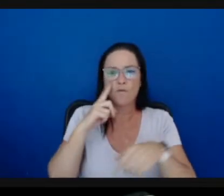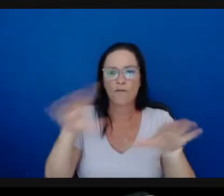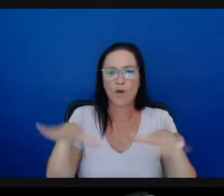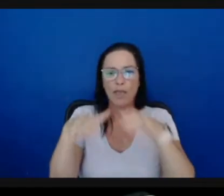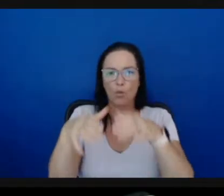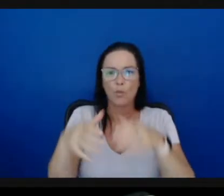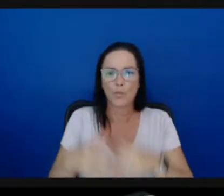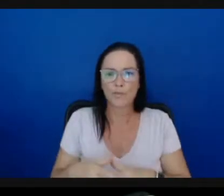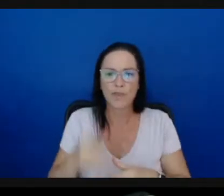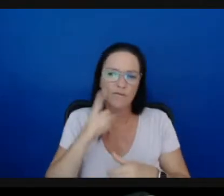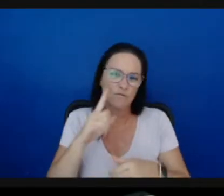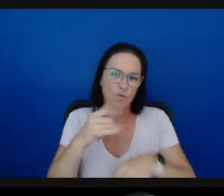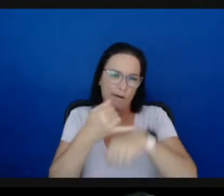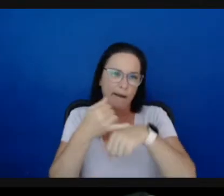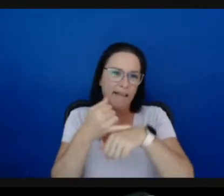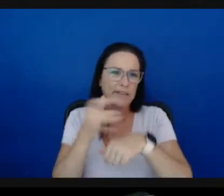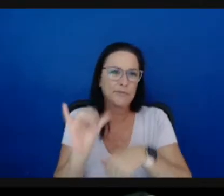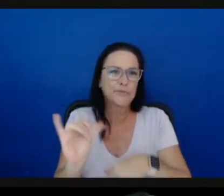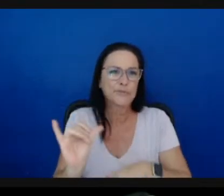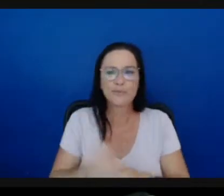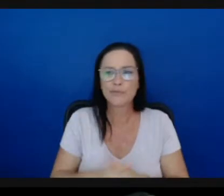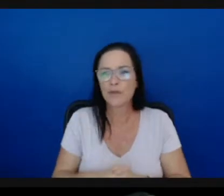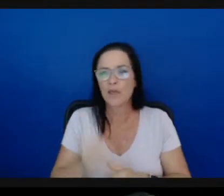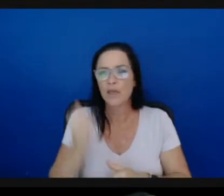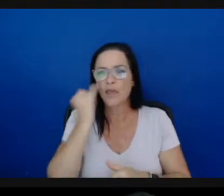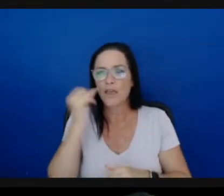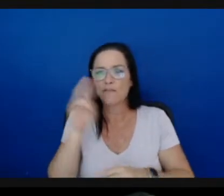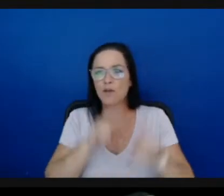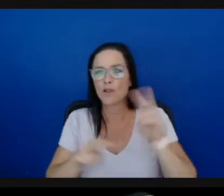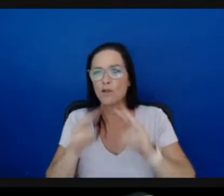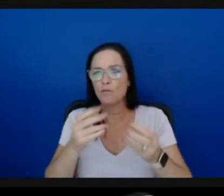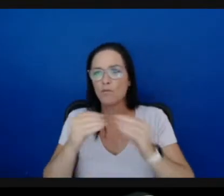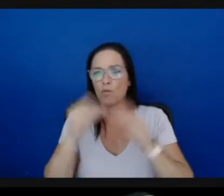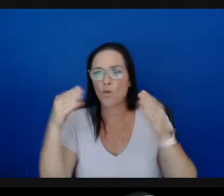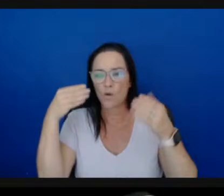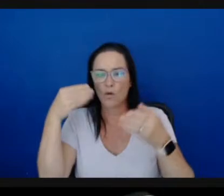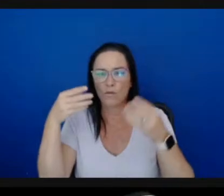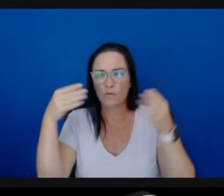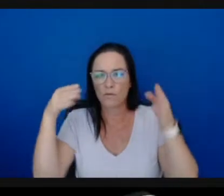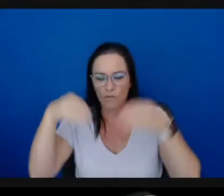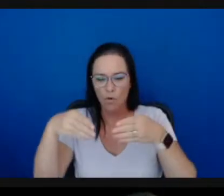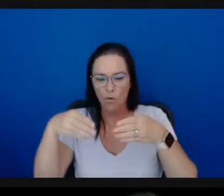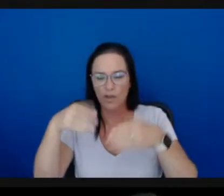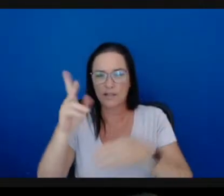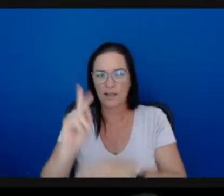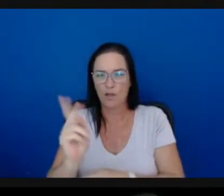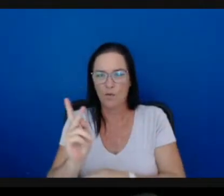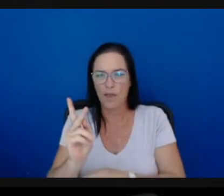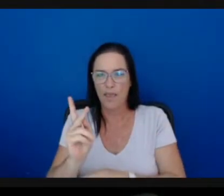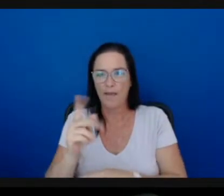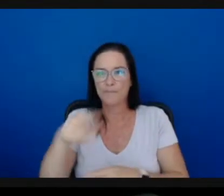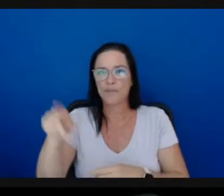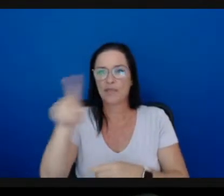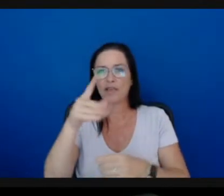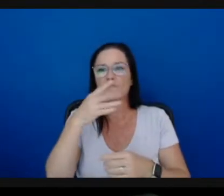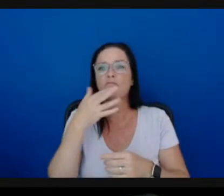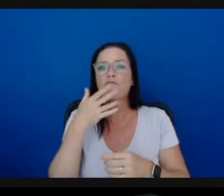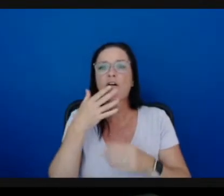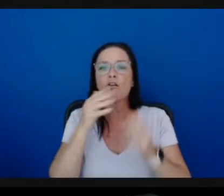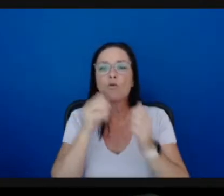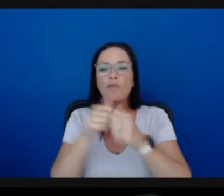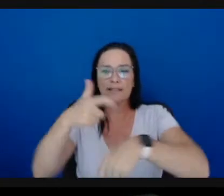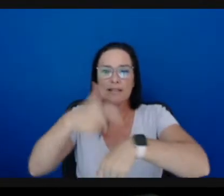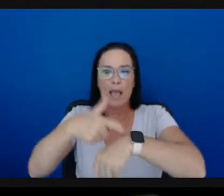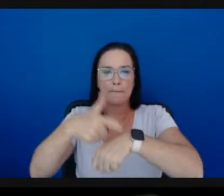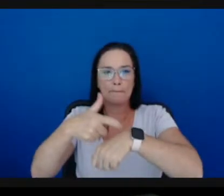volcanoes and for the island. If we look closer on Kilauea, these plots are, these earthquakes are colored by time, so it's